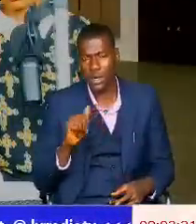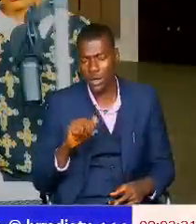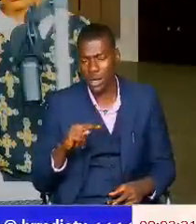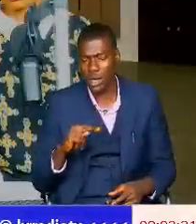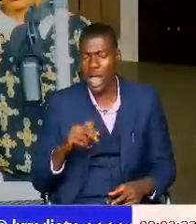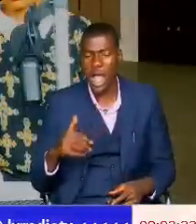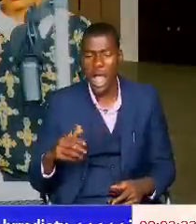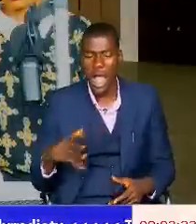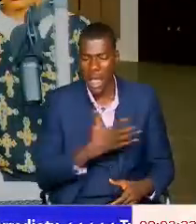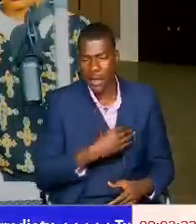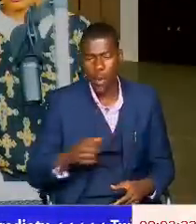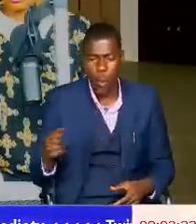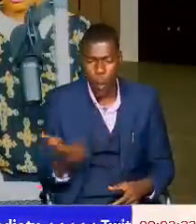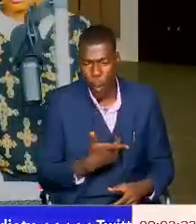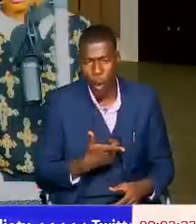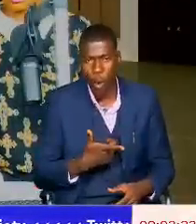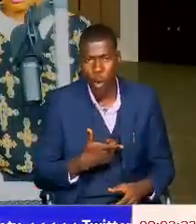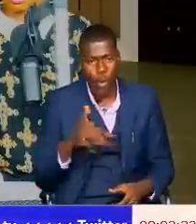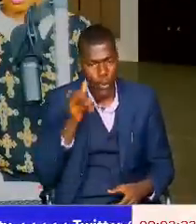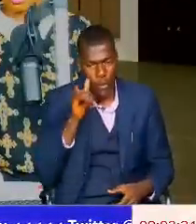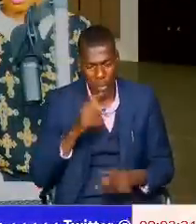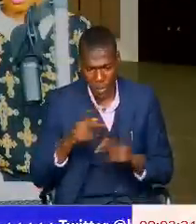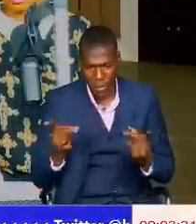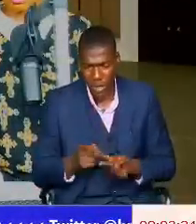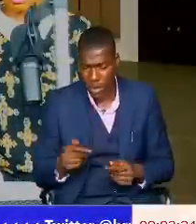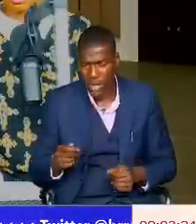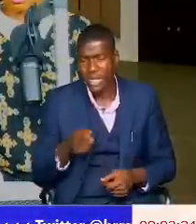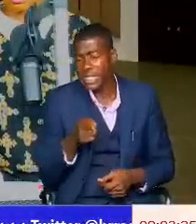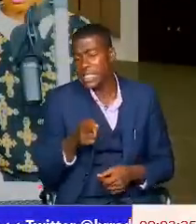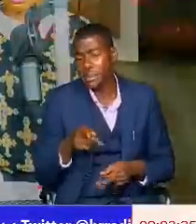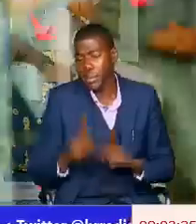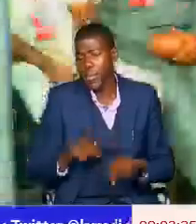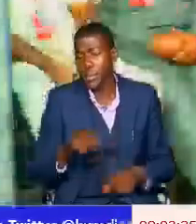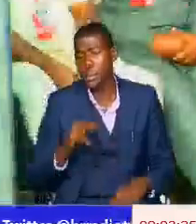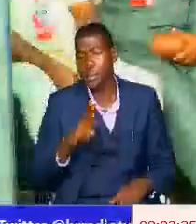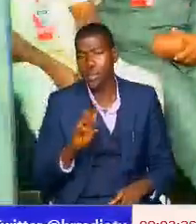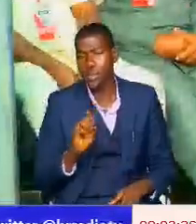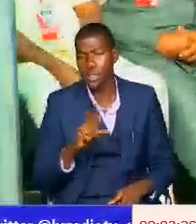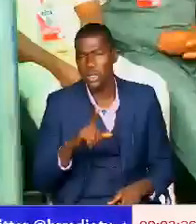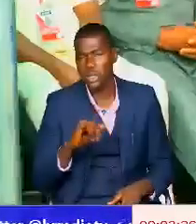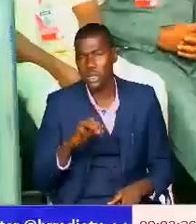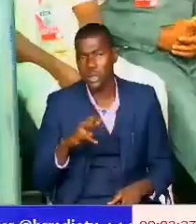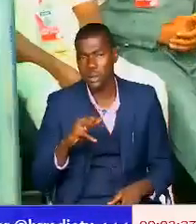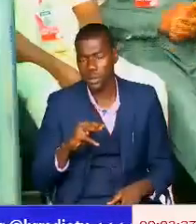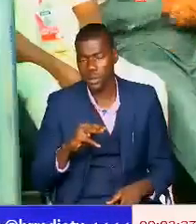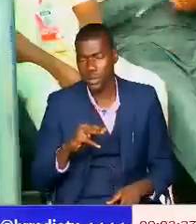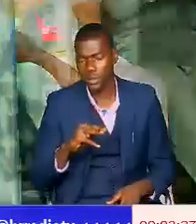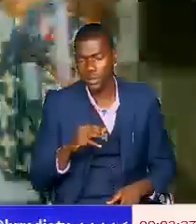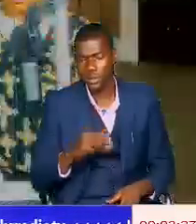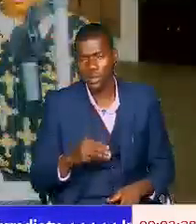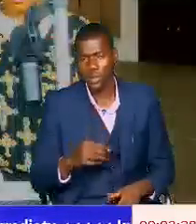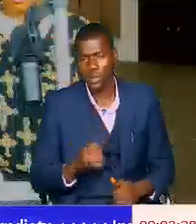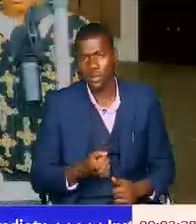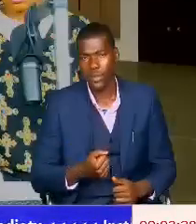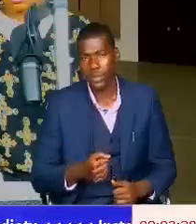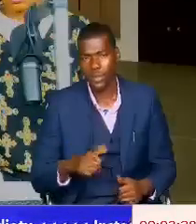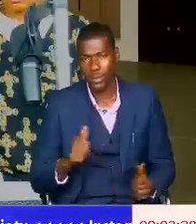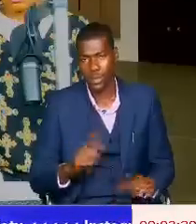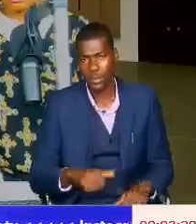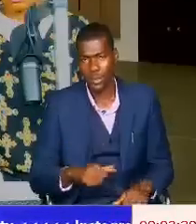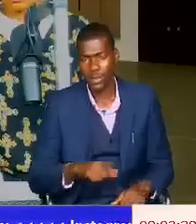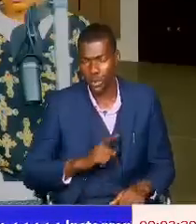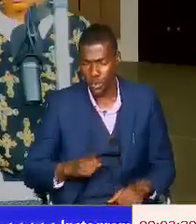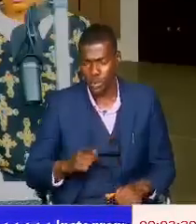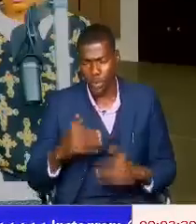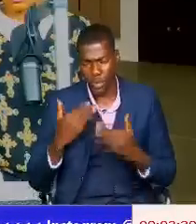one, na Muslim, them be. This one, na Yoruba, them be. Thank God you are